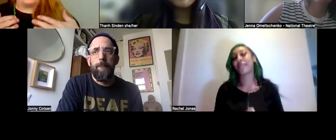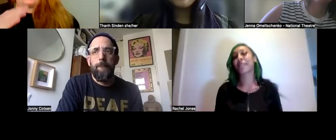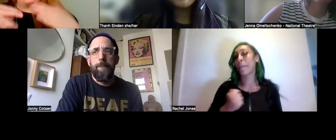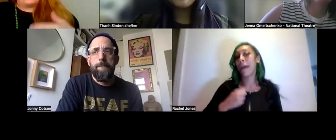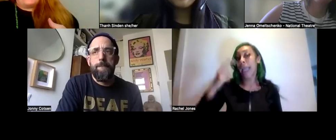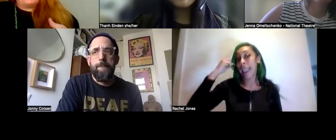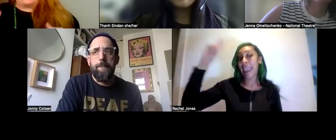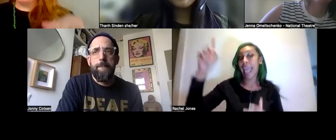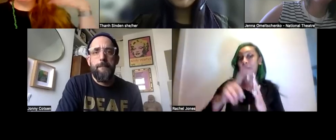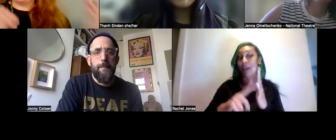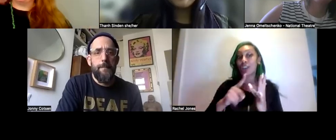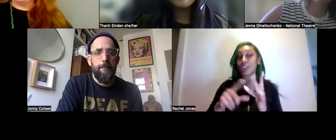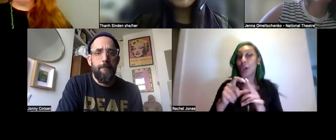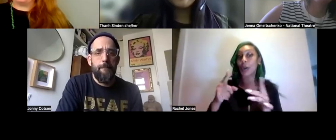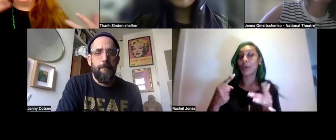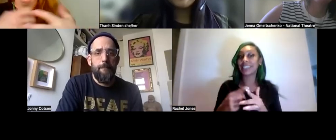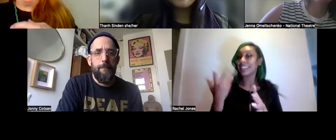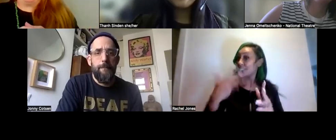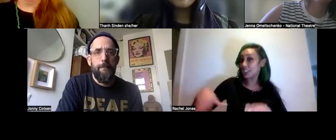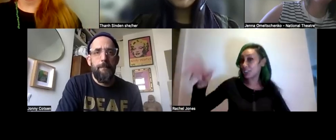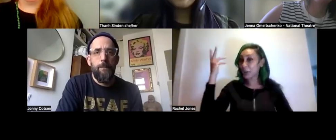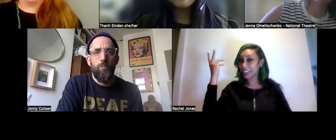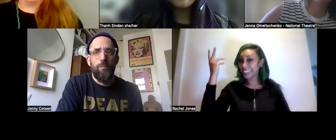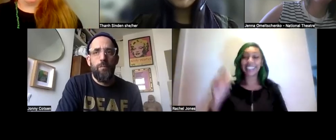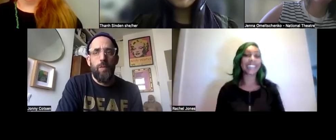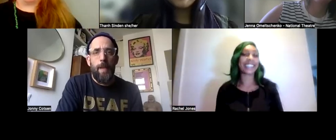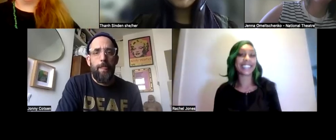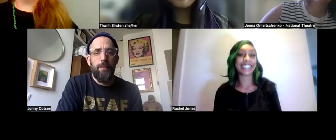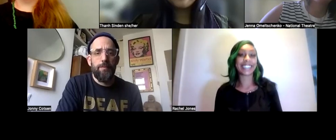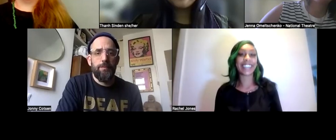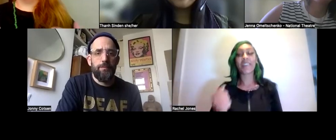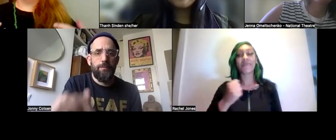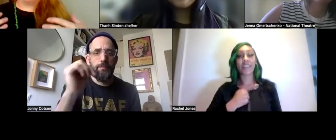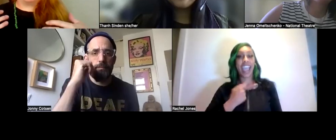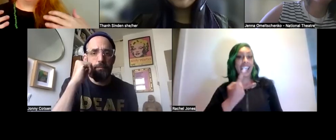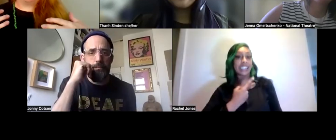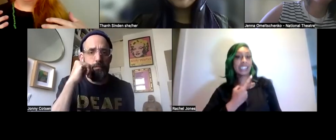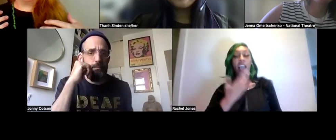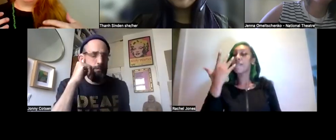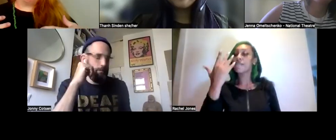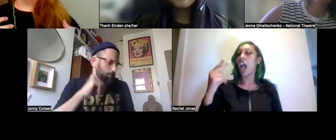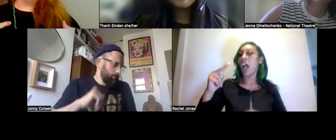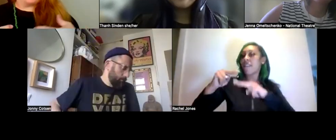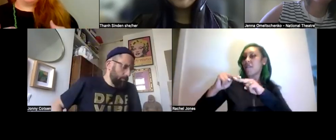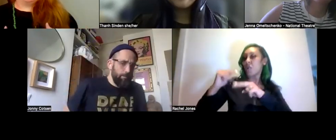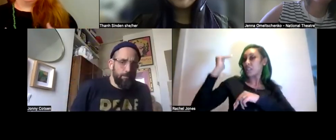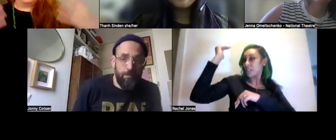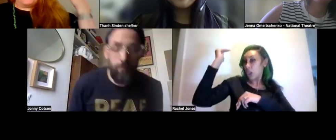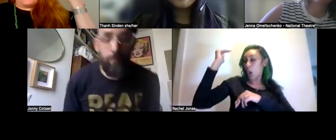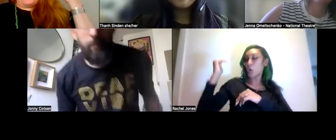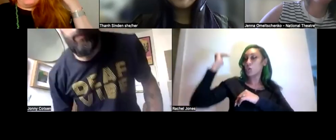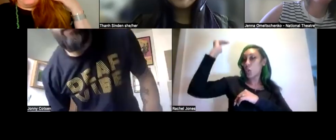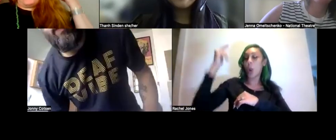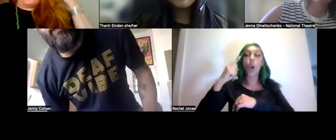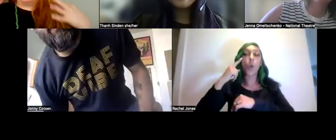Jodi, sign name Jodi, and I am a 5 foot tall white woman